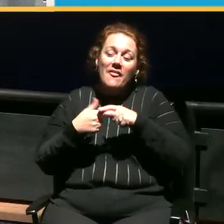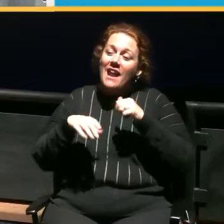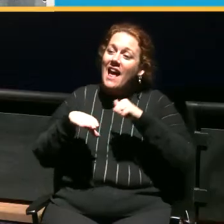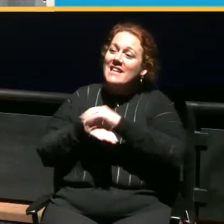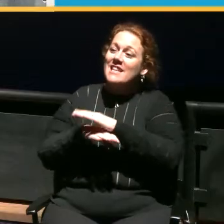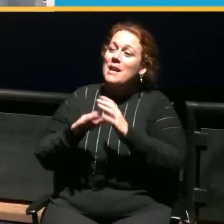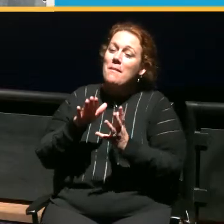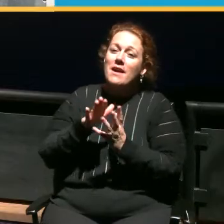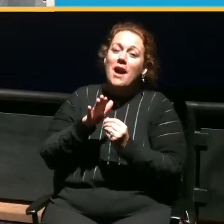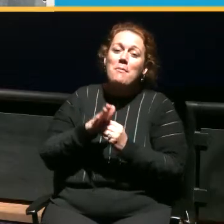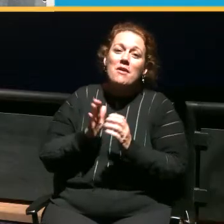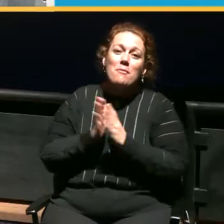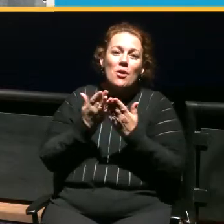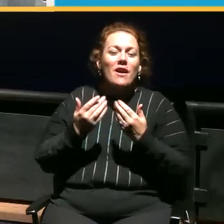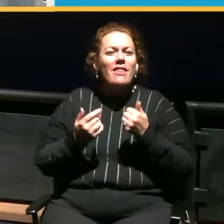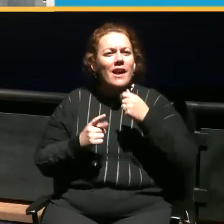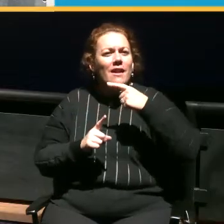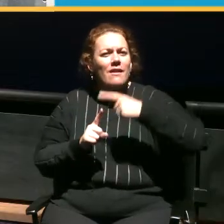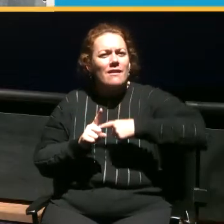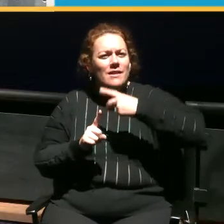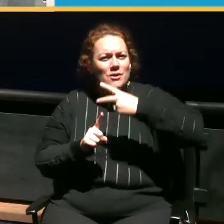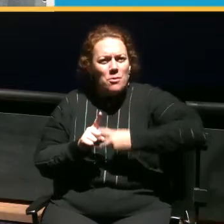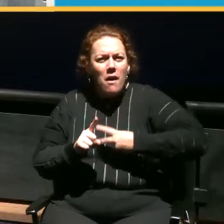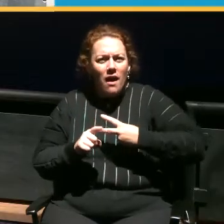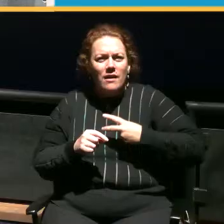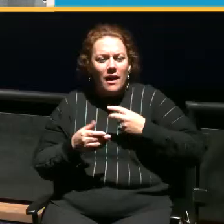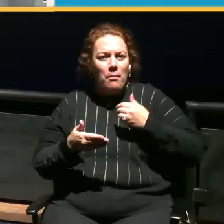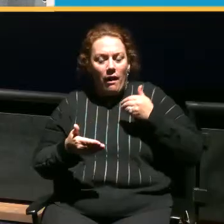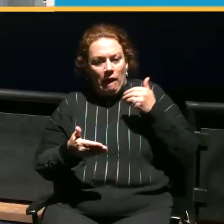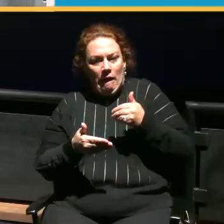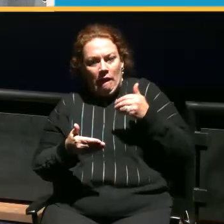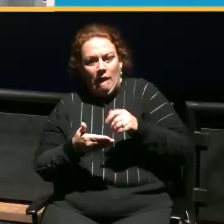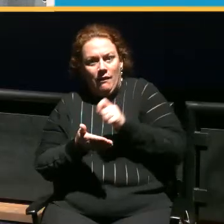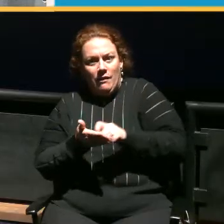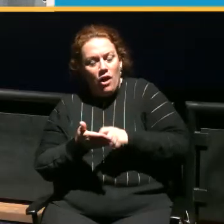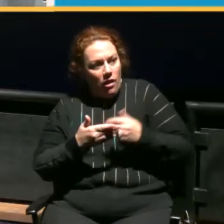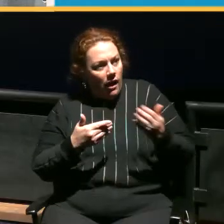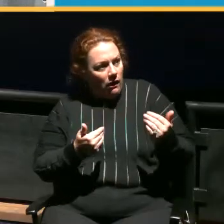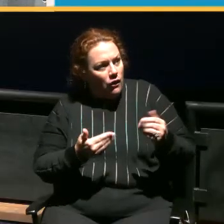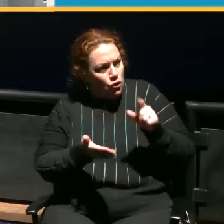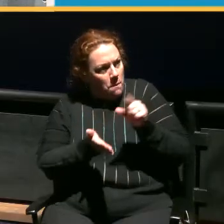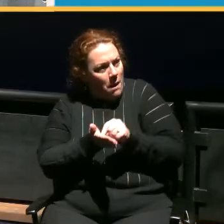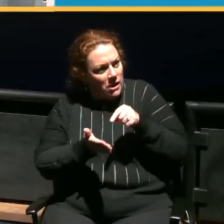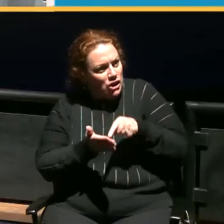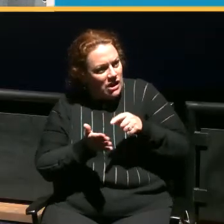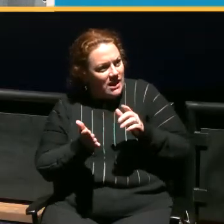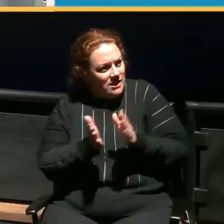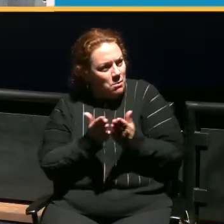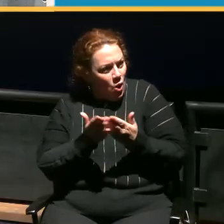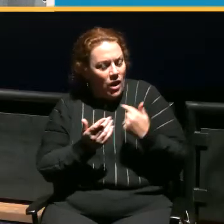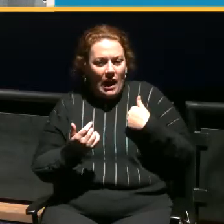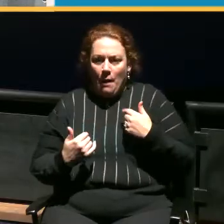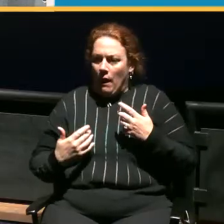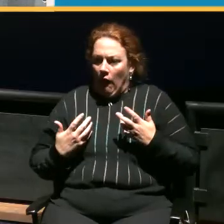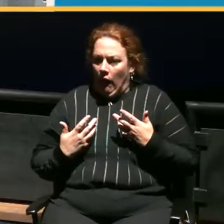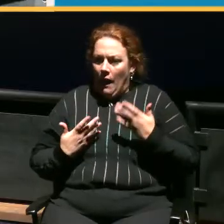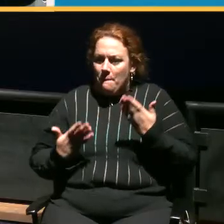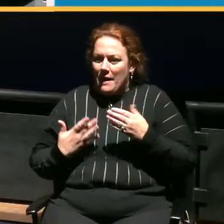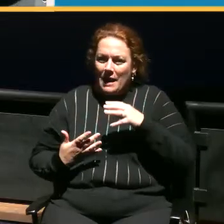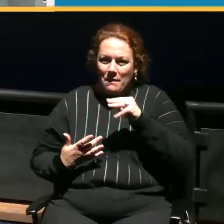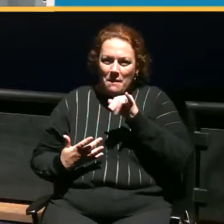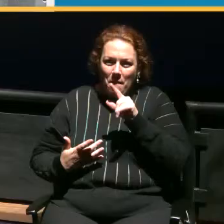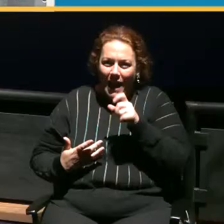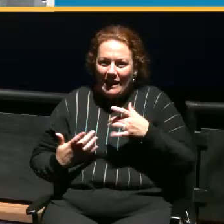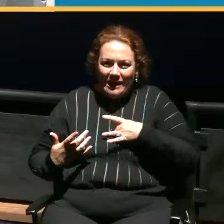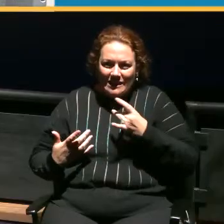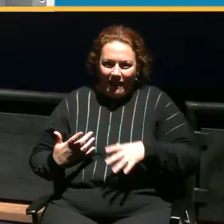and a couple of months go by, and we're hitting a deadline. You got to publish this book. And I was like, geez, I don't know, if maybe doesn't like the book, he